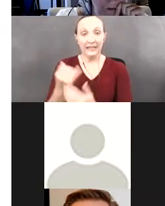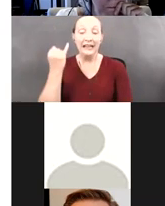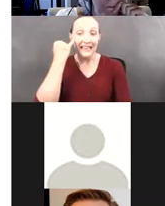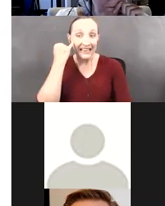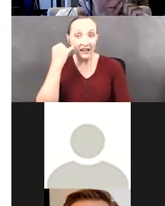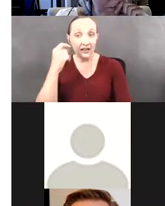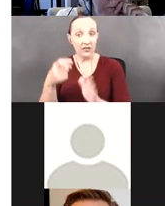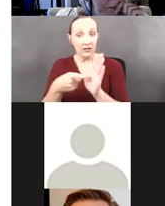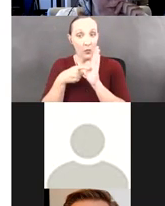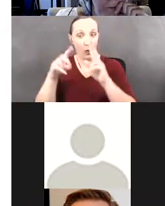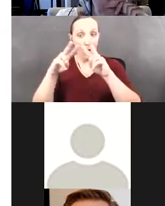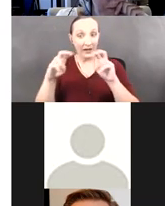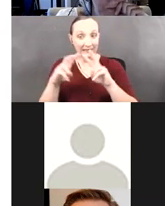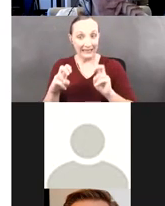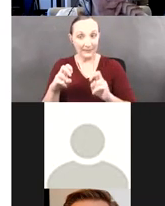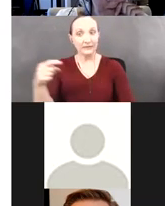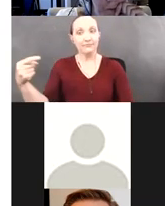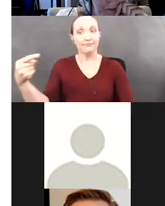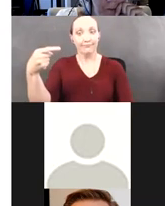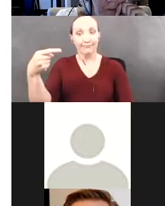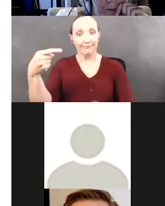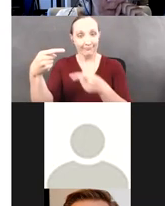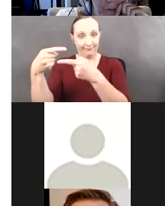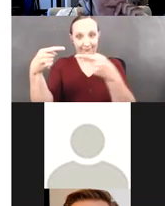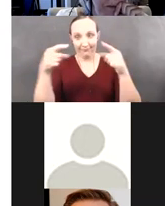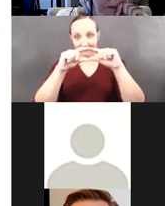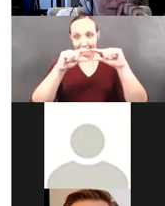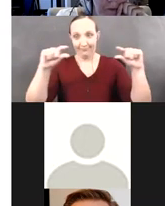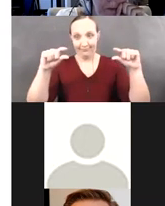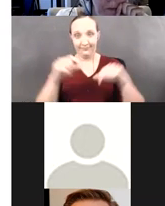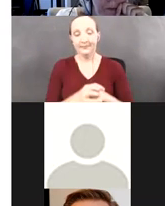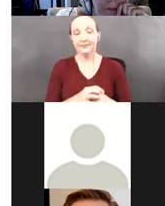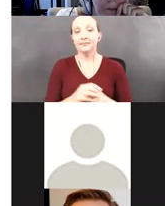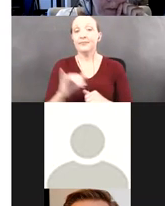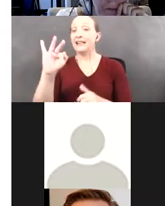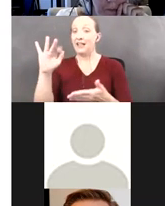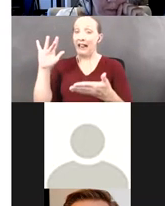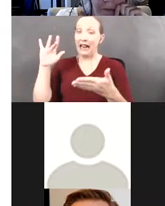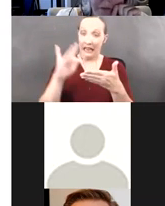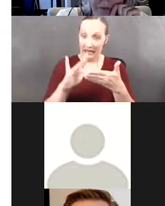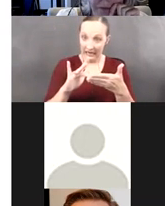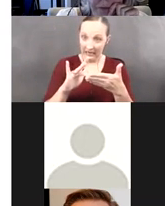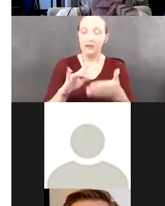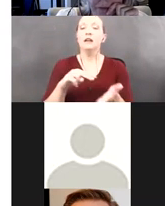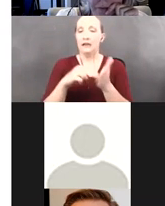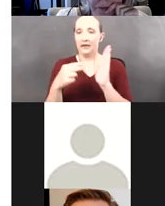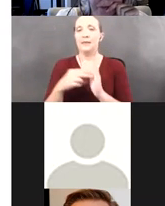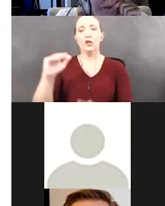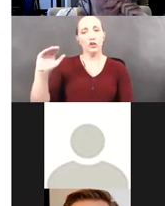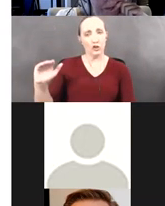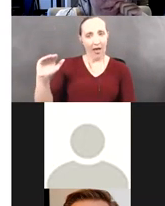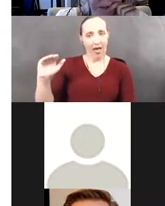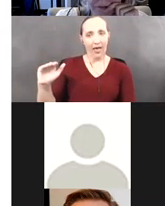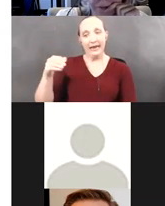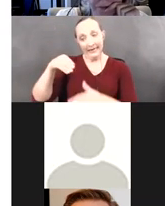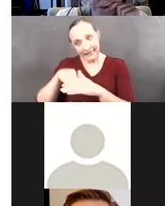su appear hijo tiene que here. hacer un examen, va a aparecer aquí. If your child clicks on the assessment, Si su your hijo le child hace should clic open en it ese and examen,